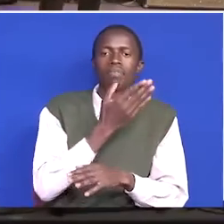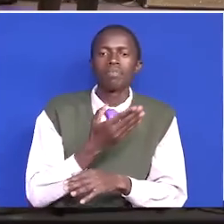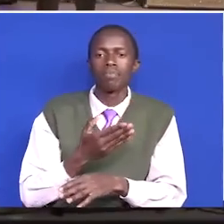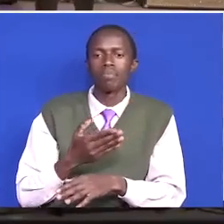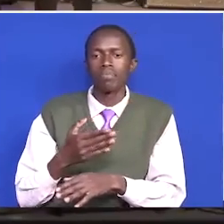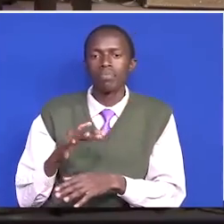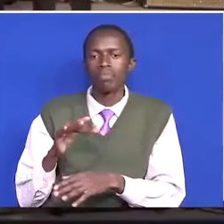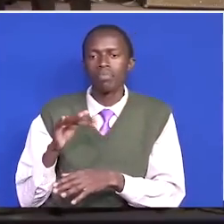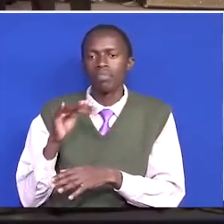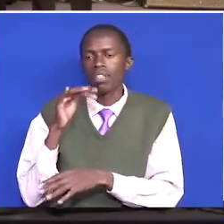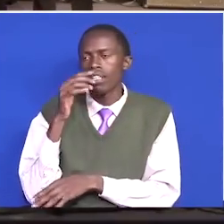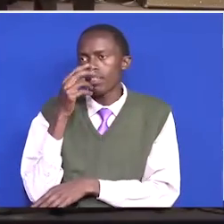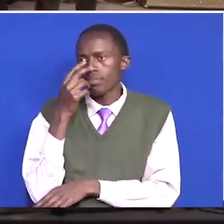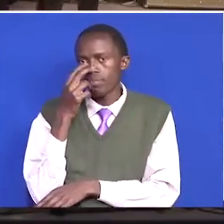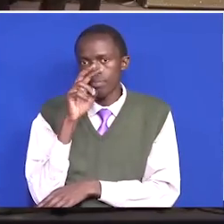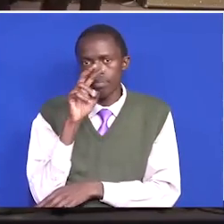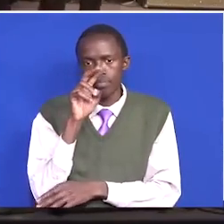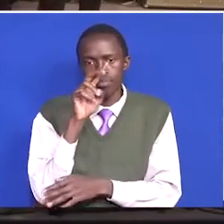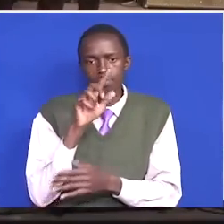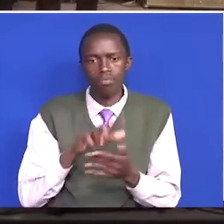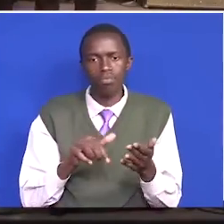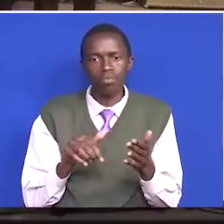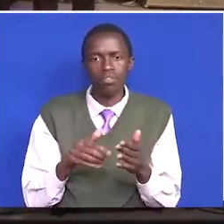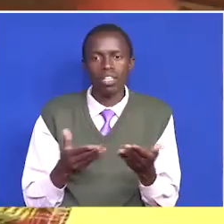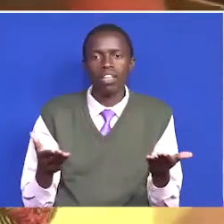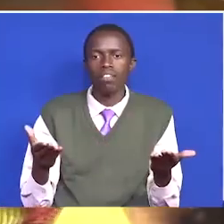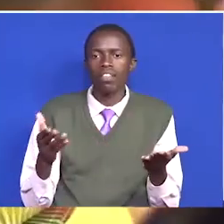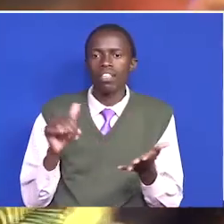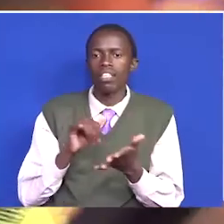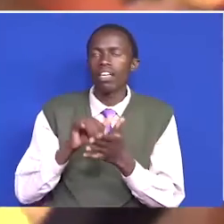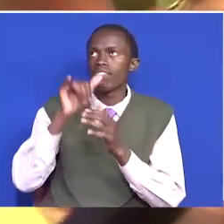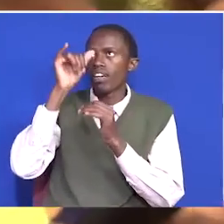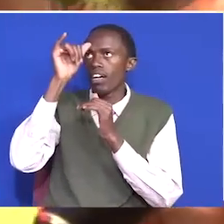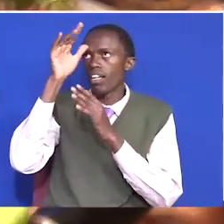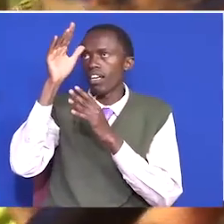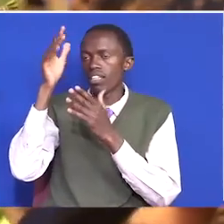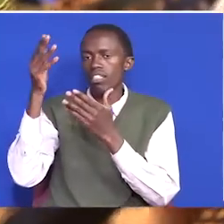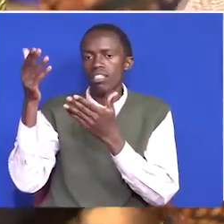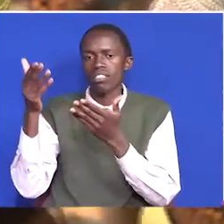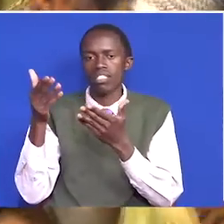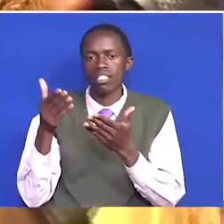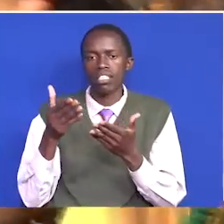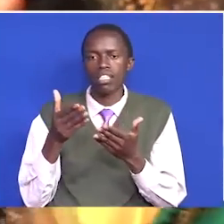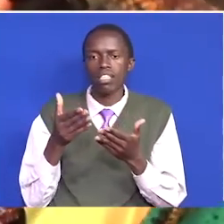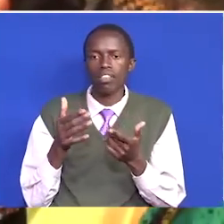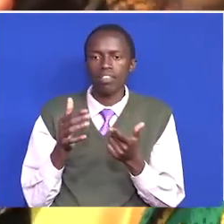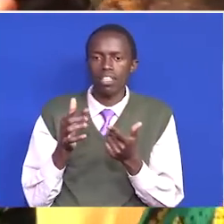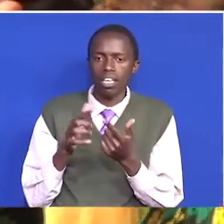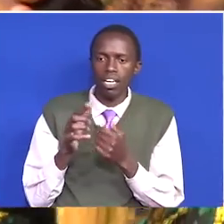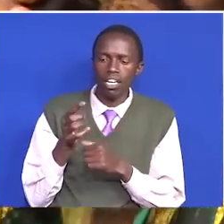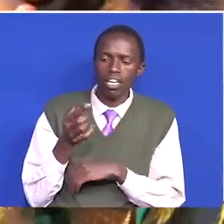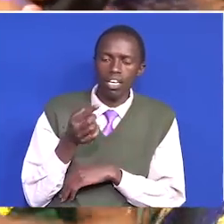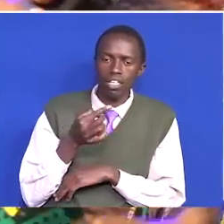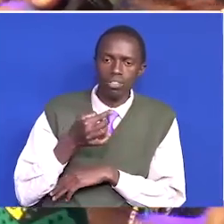us. Behold what manner of love the Father has